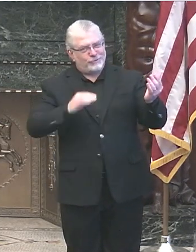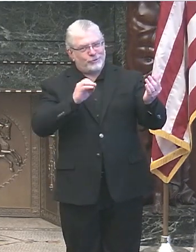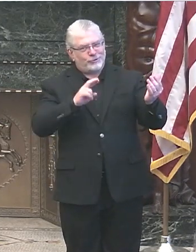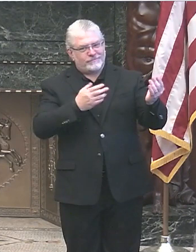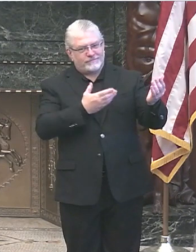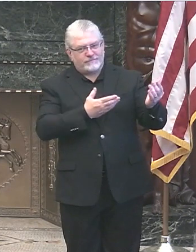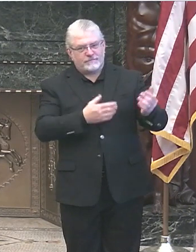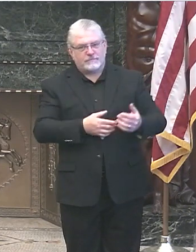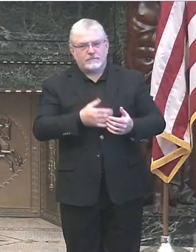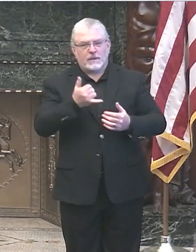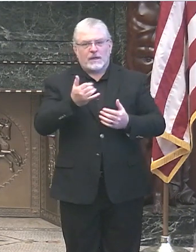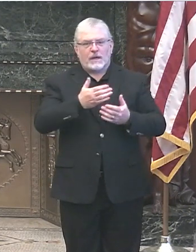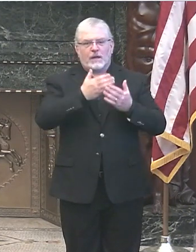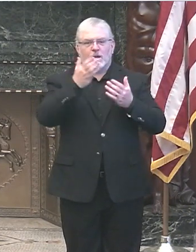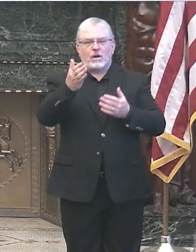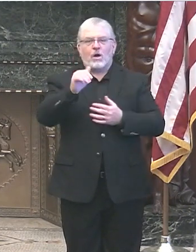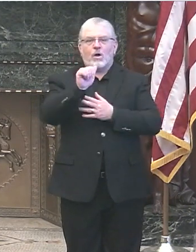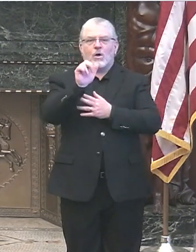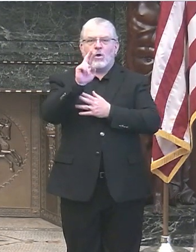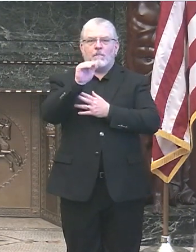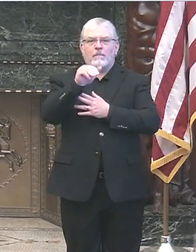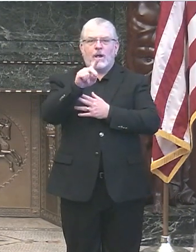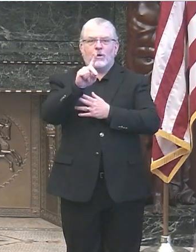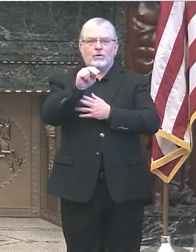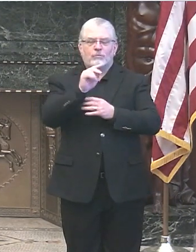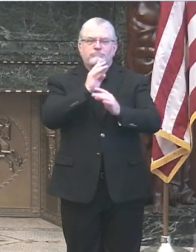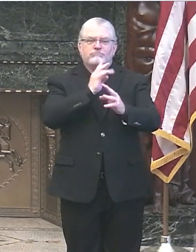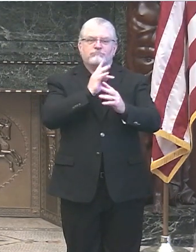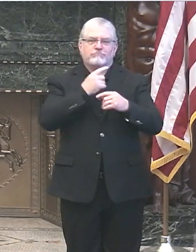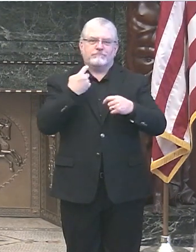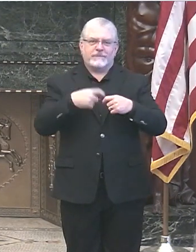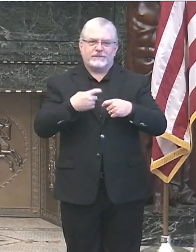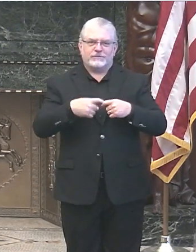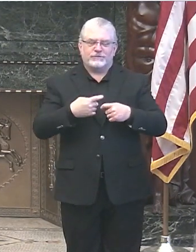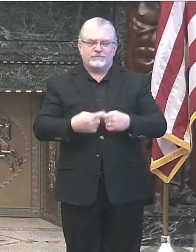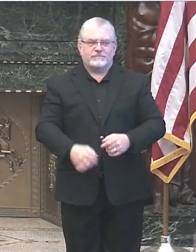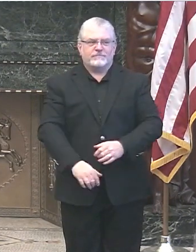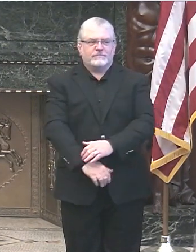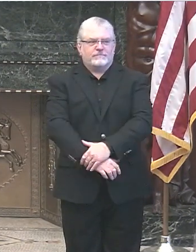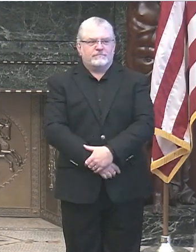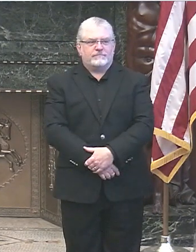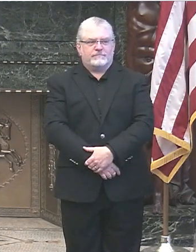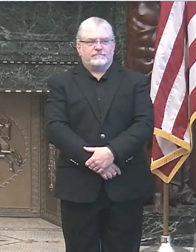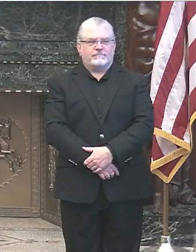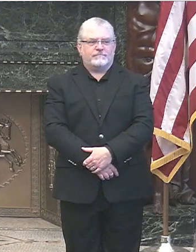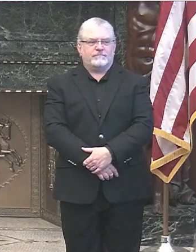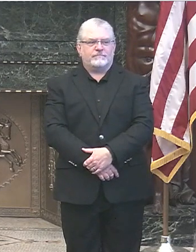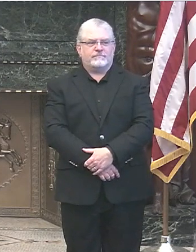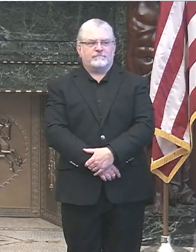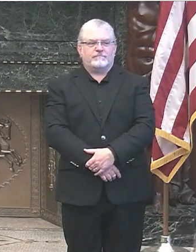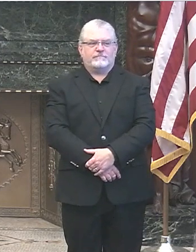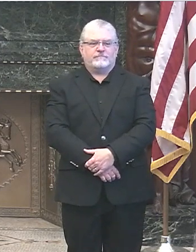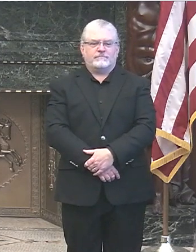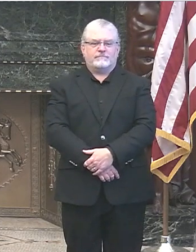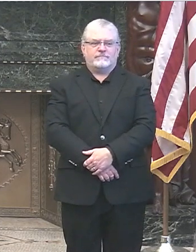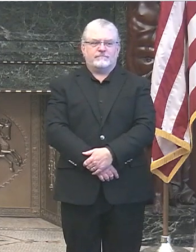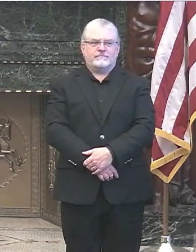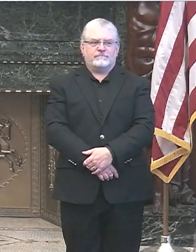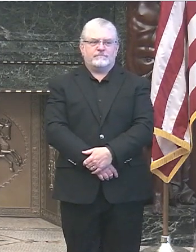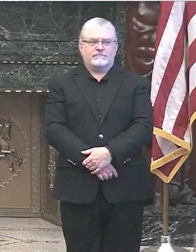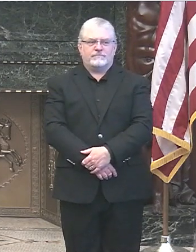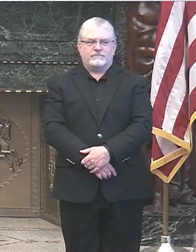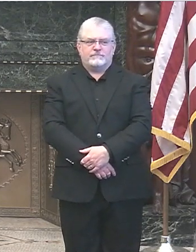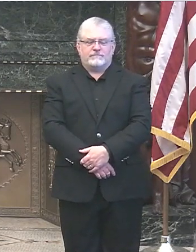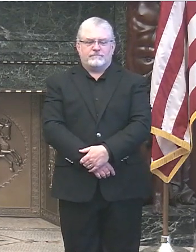Armando? Buenas tardes. Hoy comenzamos con buenas noticias. La semana pasada, la ciudad anunció una extensión